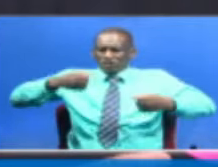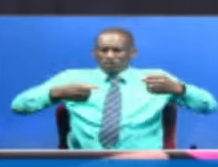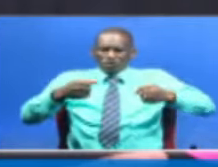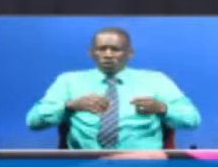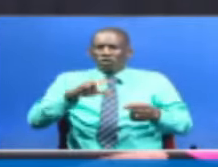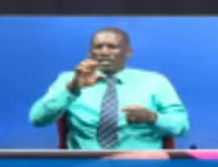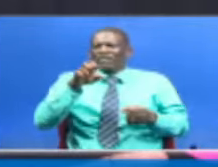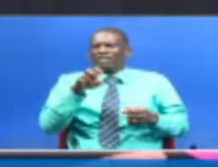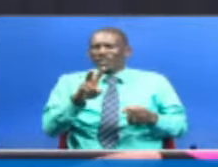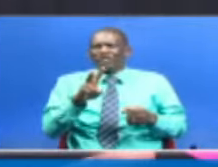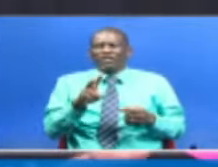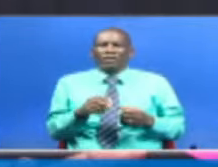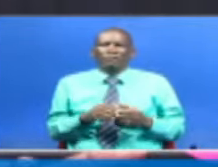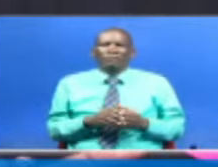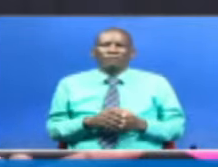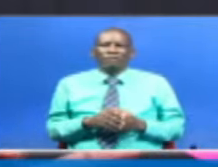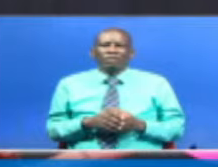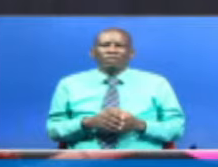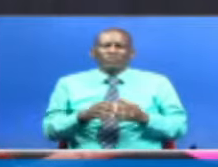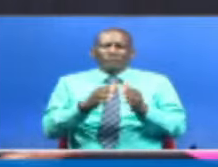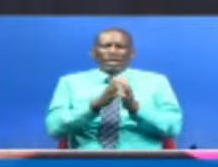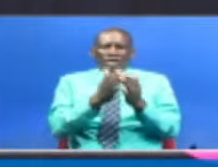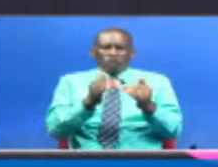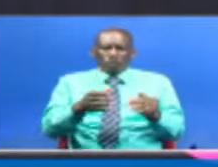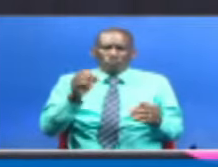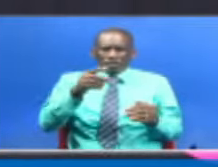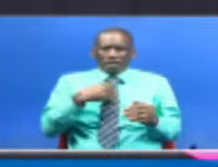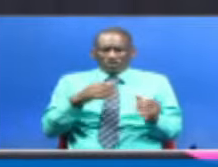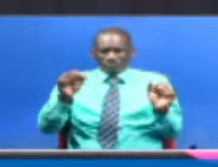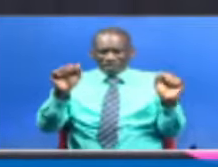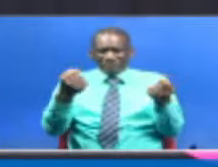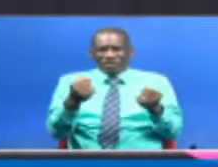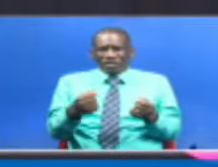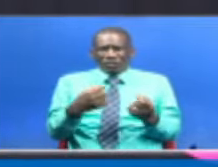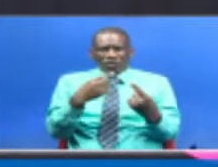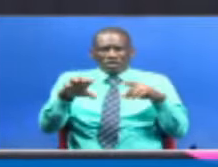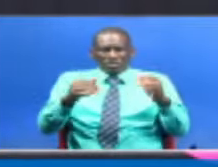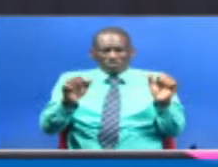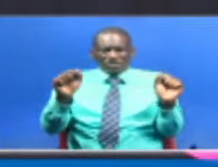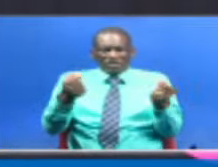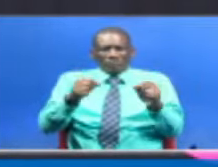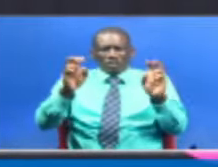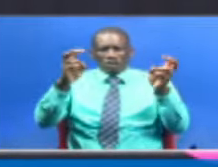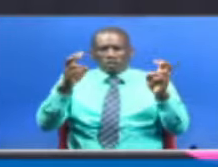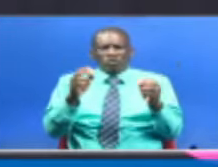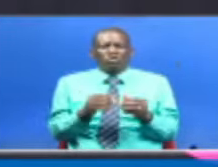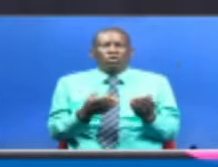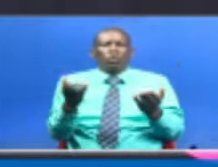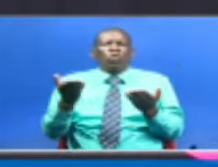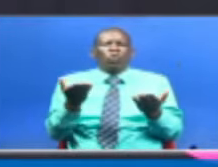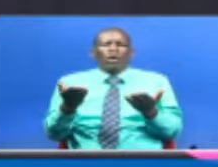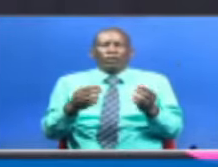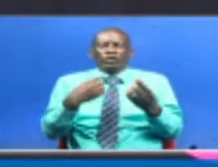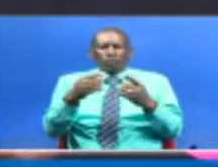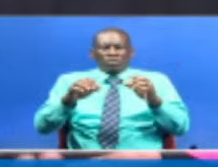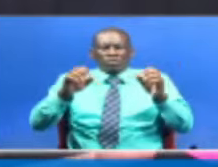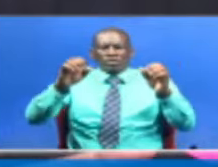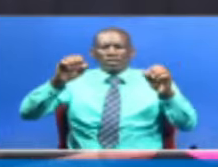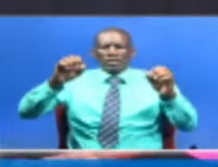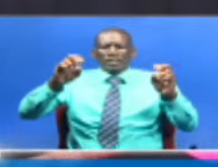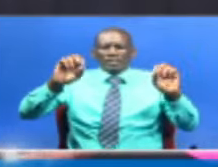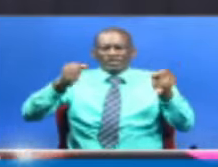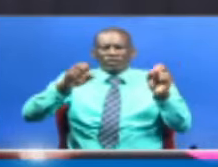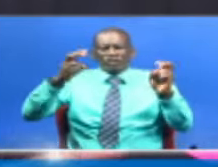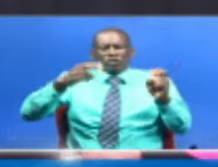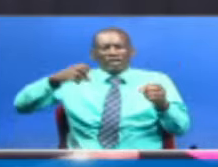for that matter. And there's going to be safety. We've just talked about a safety issue where electrical energy